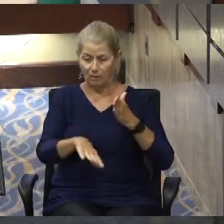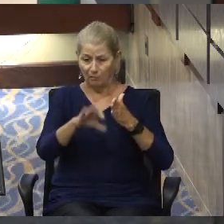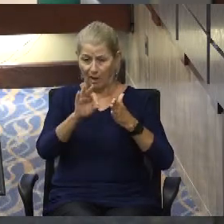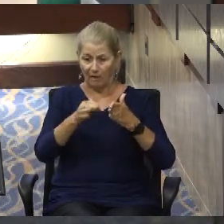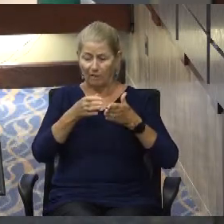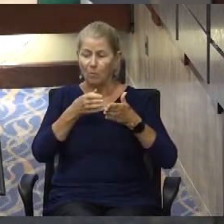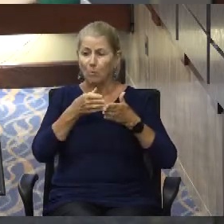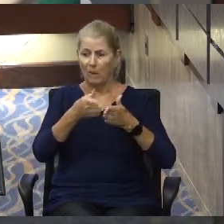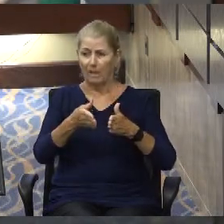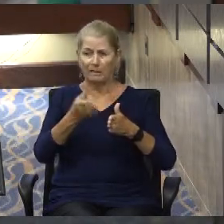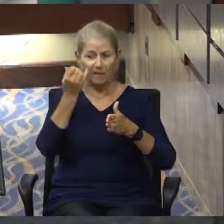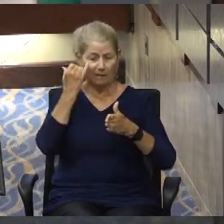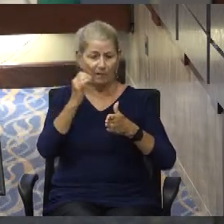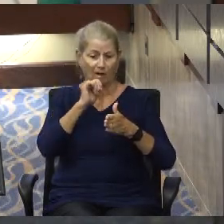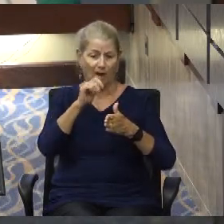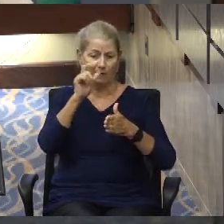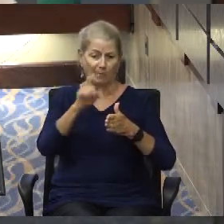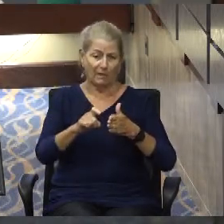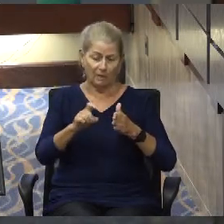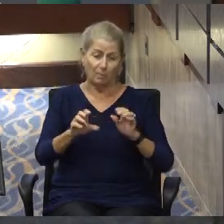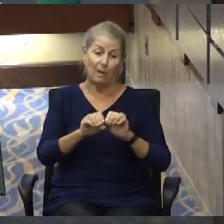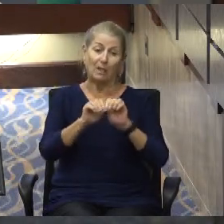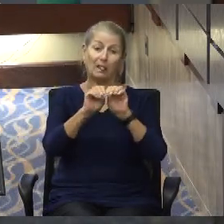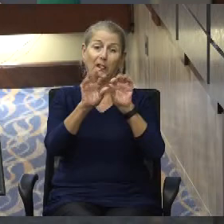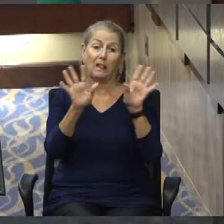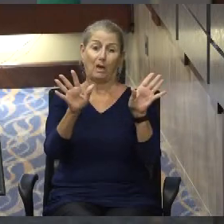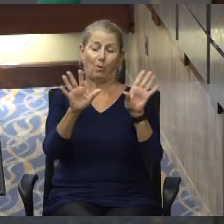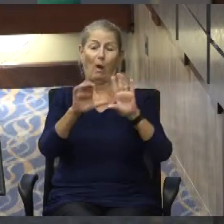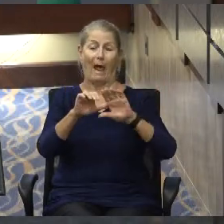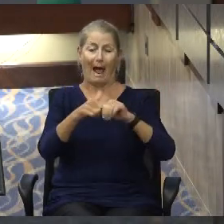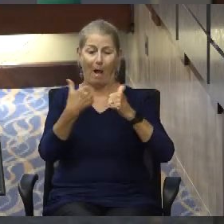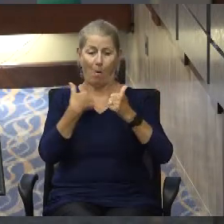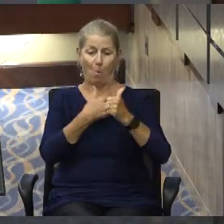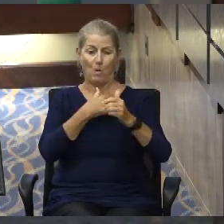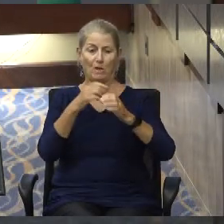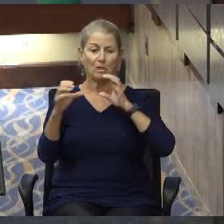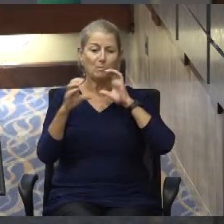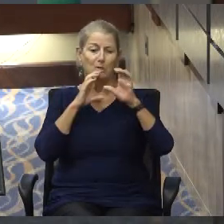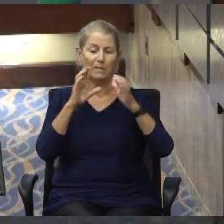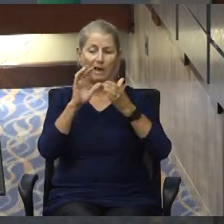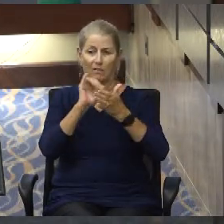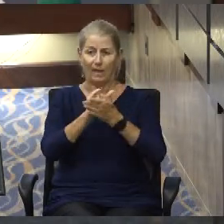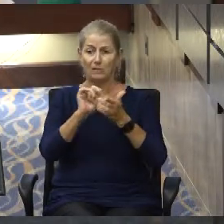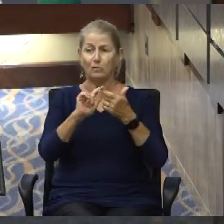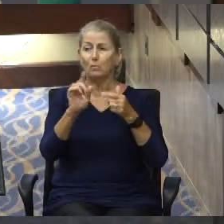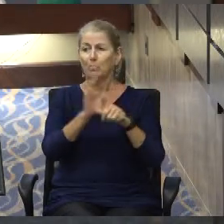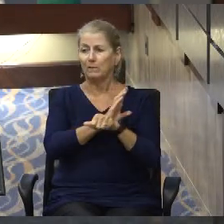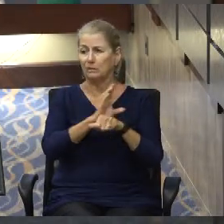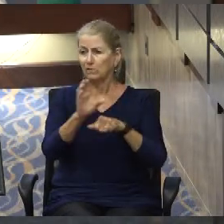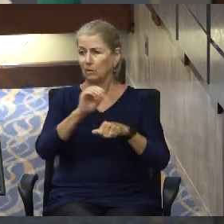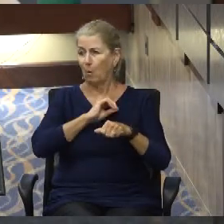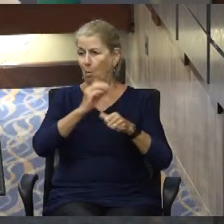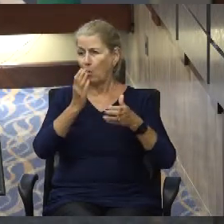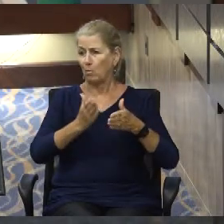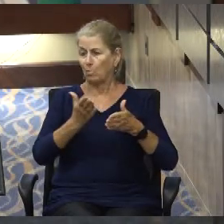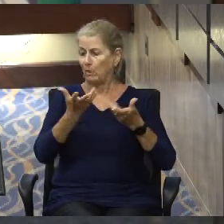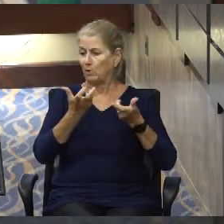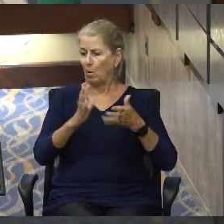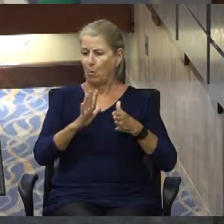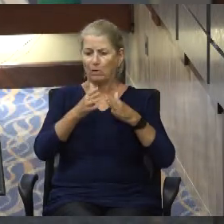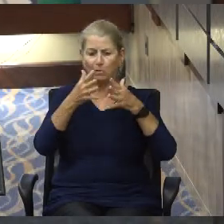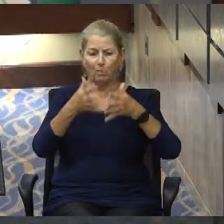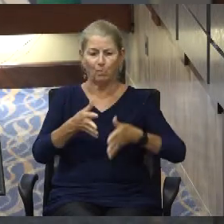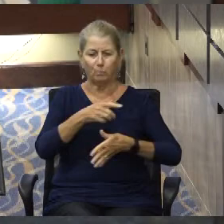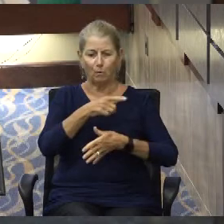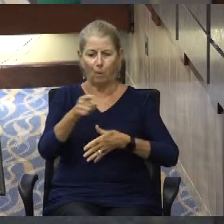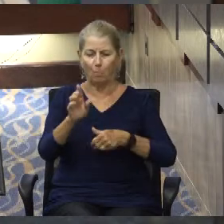there is not, we need to be crystal clear in how we communicate that to our business owners, because we don't want to lose those